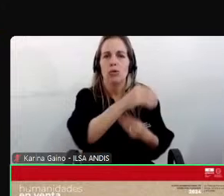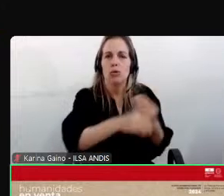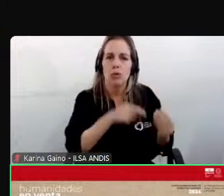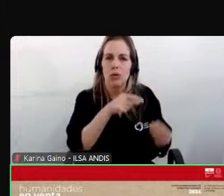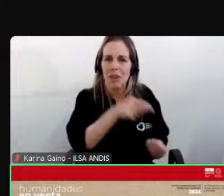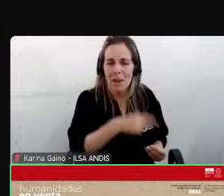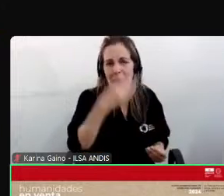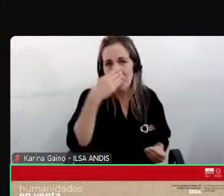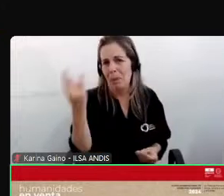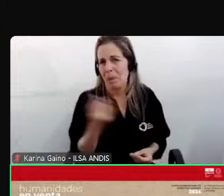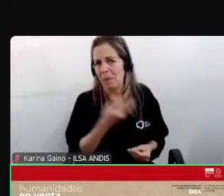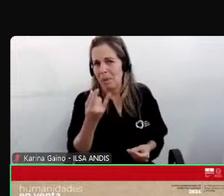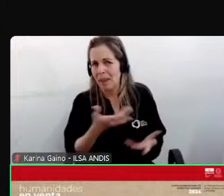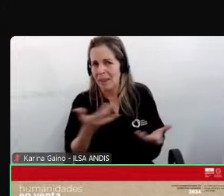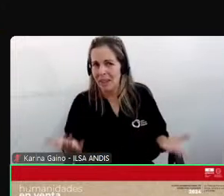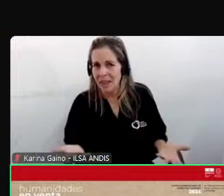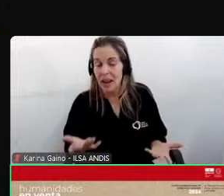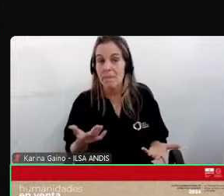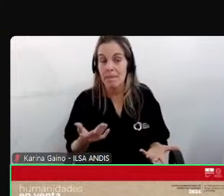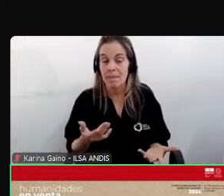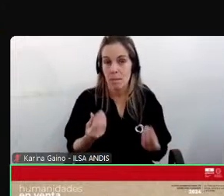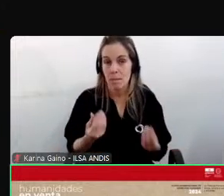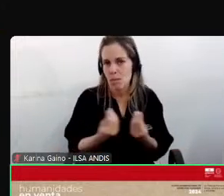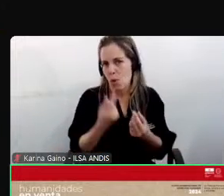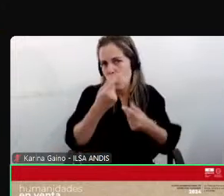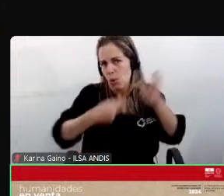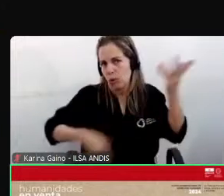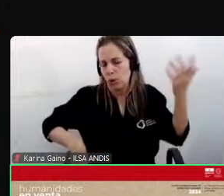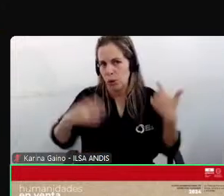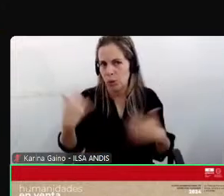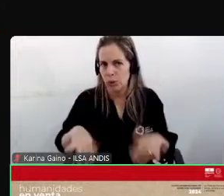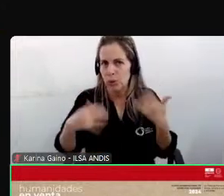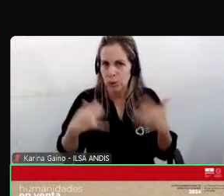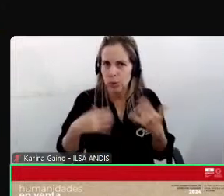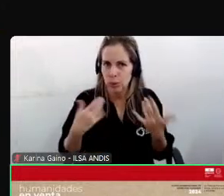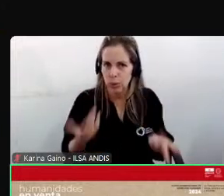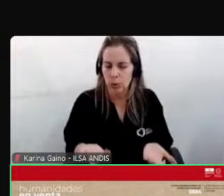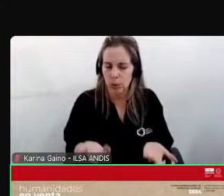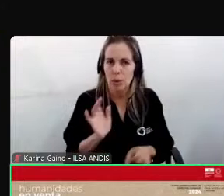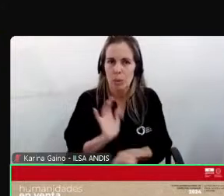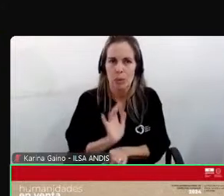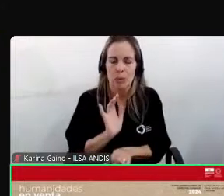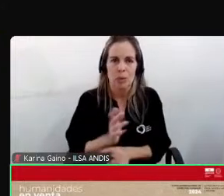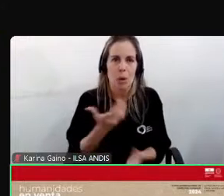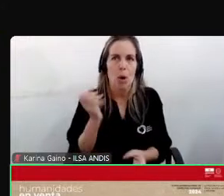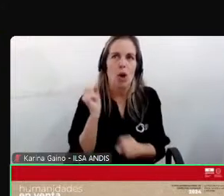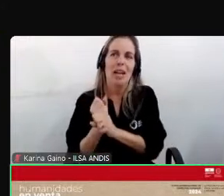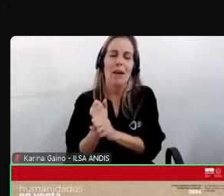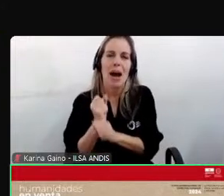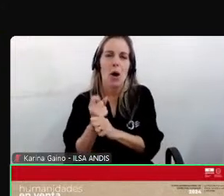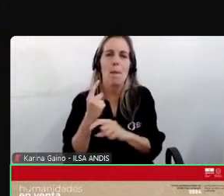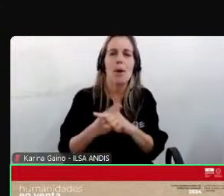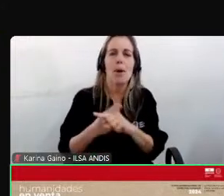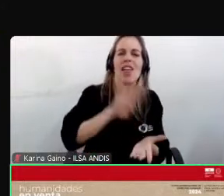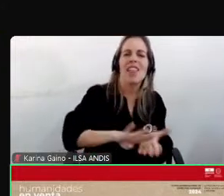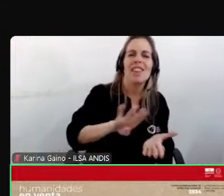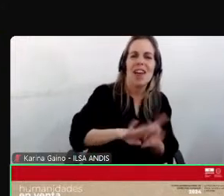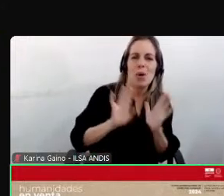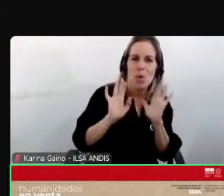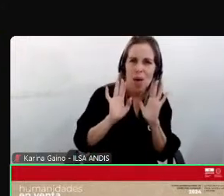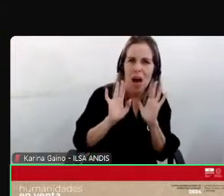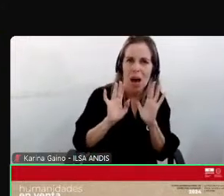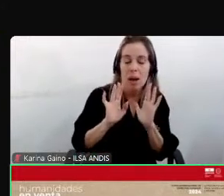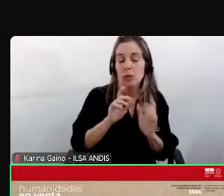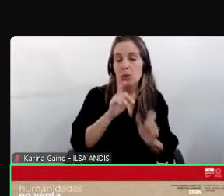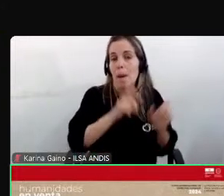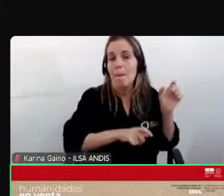some cases of those extreme cases of debt bondage, but those are usually for international migrants going to countries like the United States that are very hard